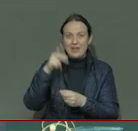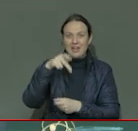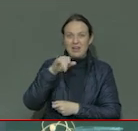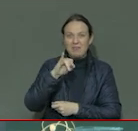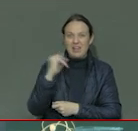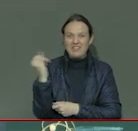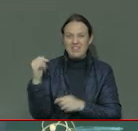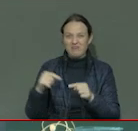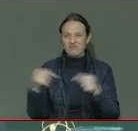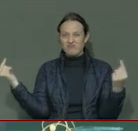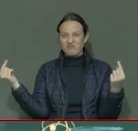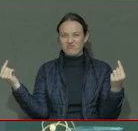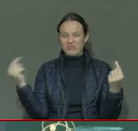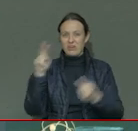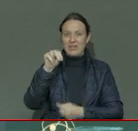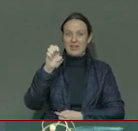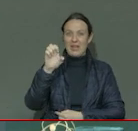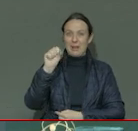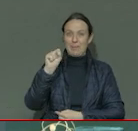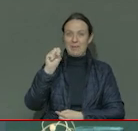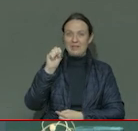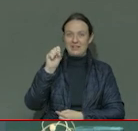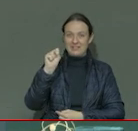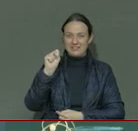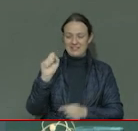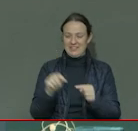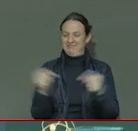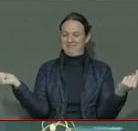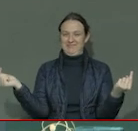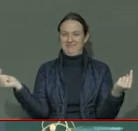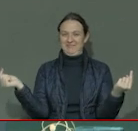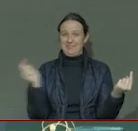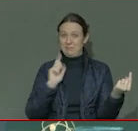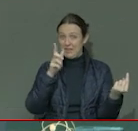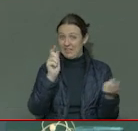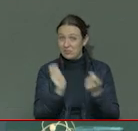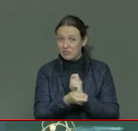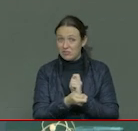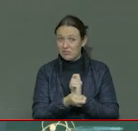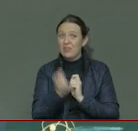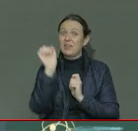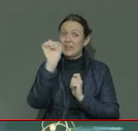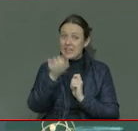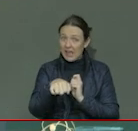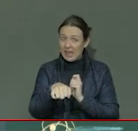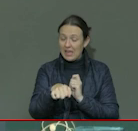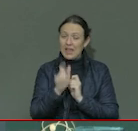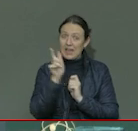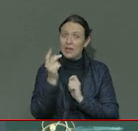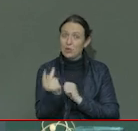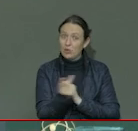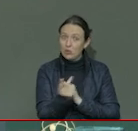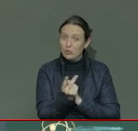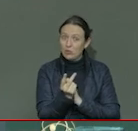is nemesis? Your rival. But does that situation change later? Yes, because they start to coexist